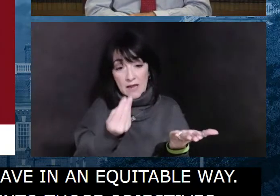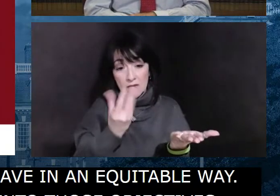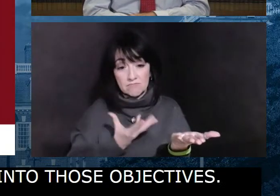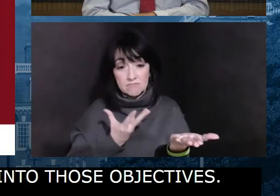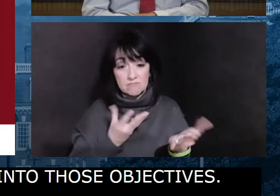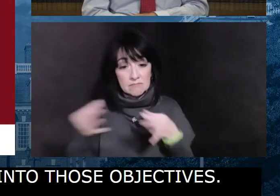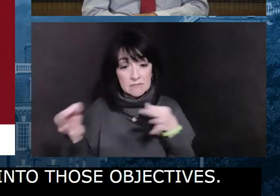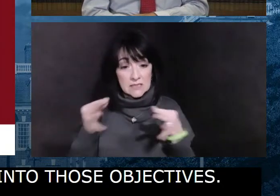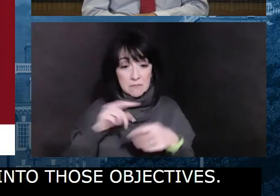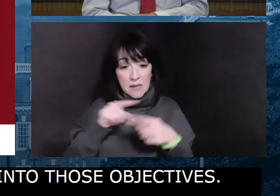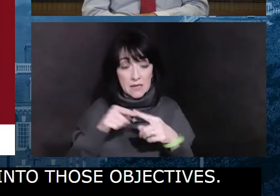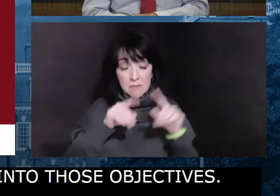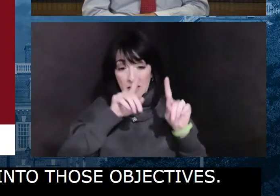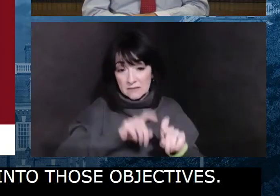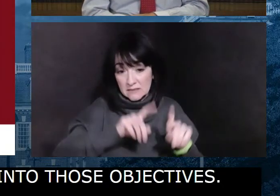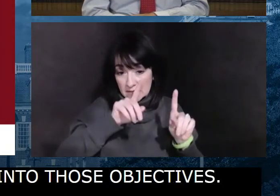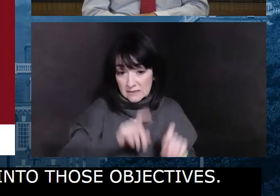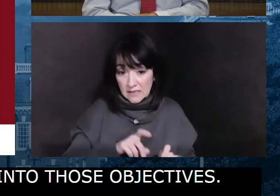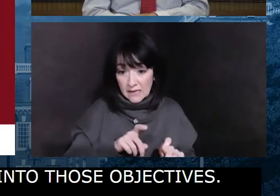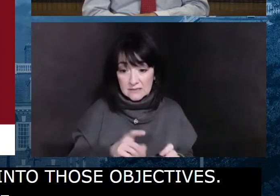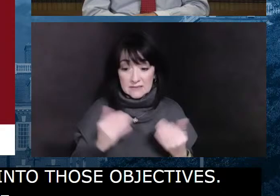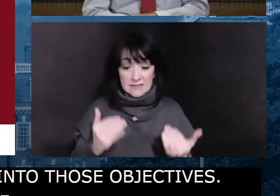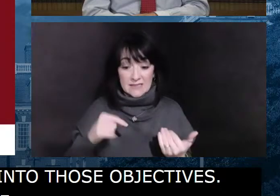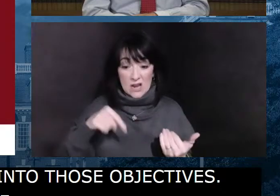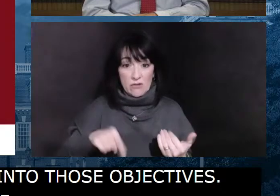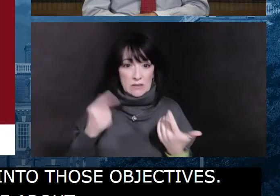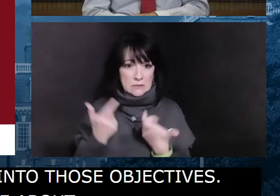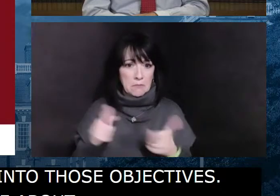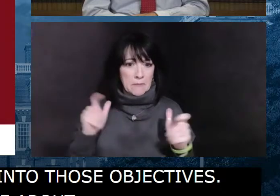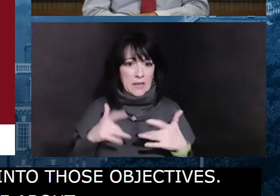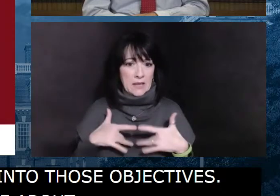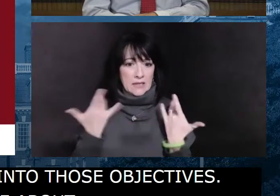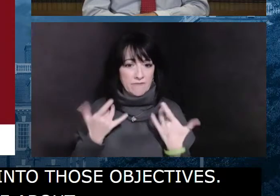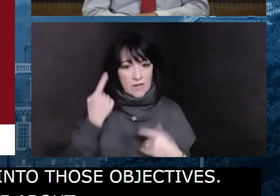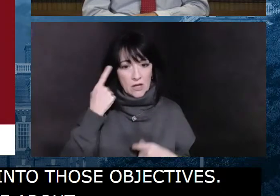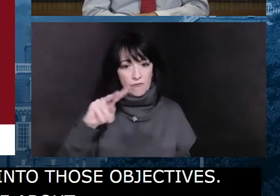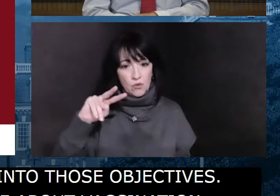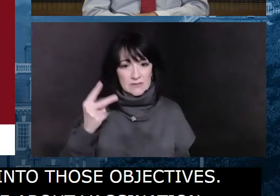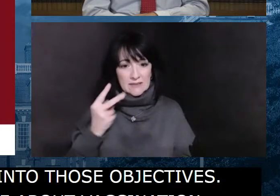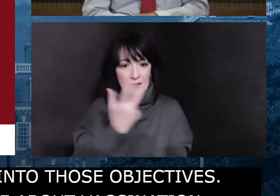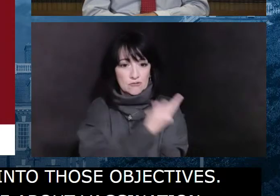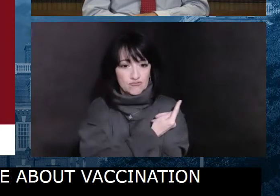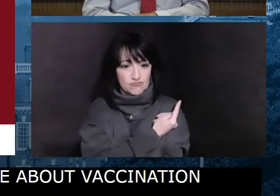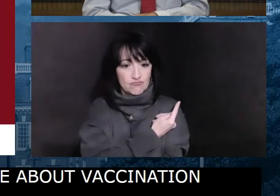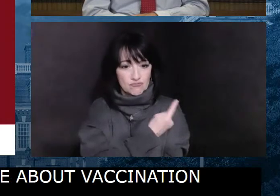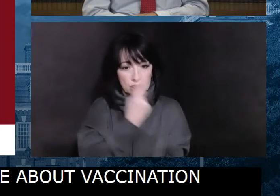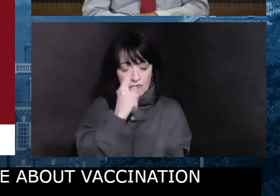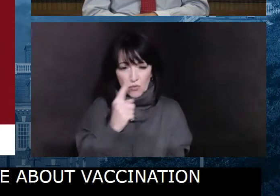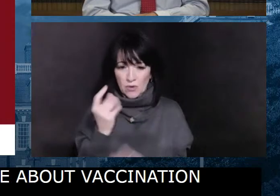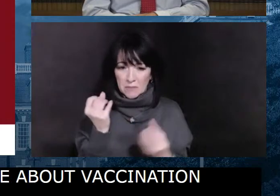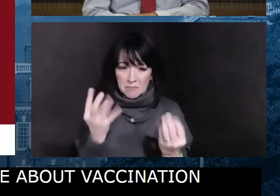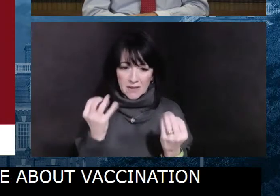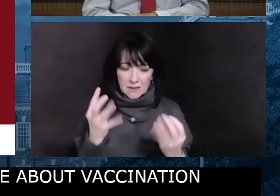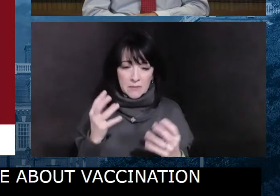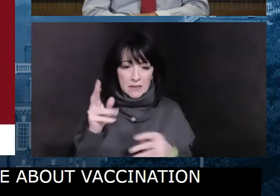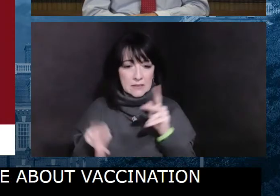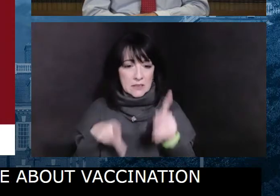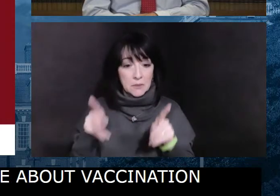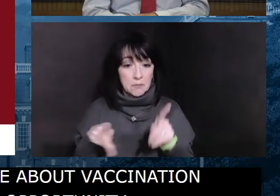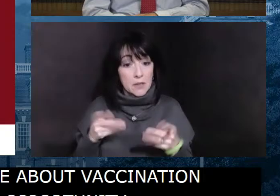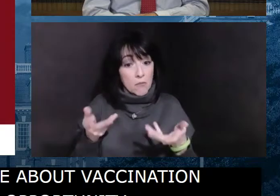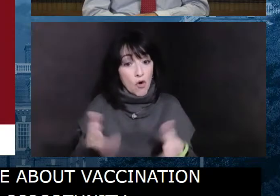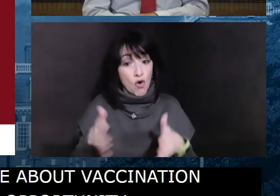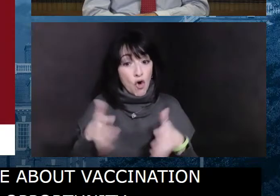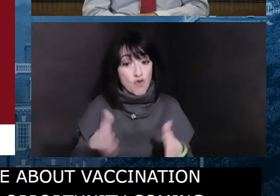I know we have a big opportunity coming up to get second doses out to thousands of people who receive their first doses through